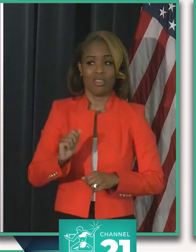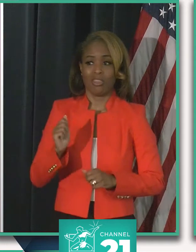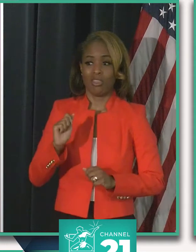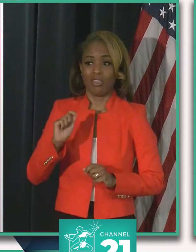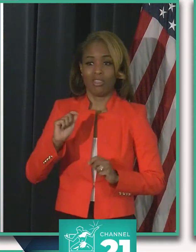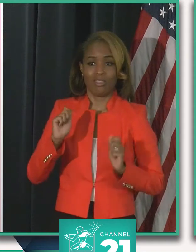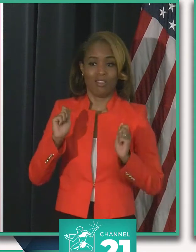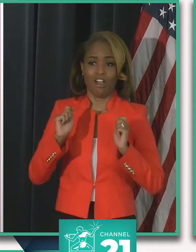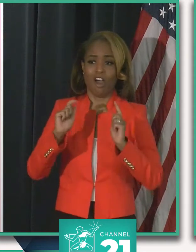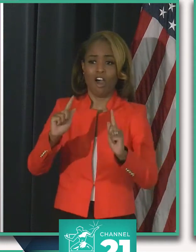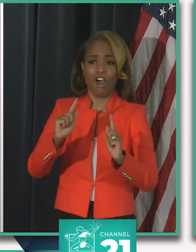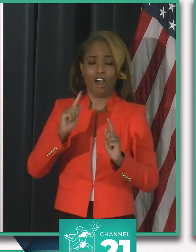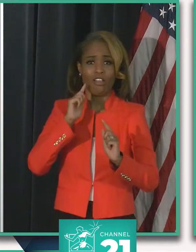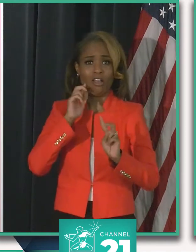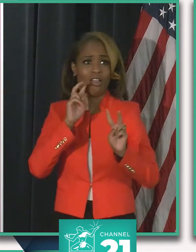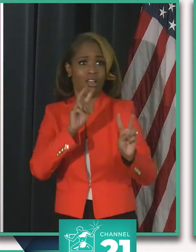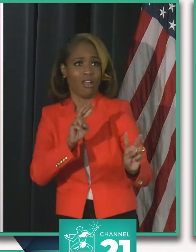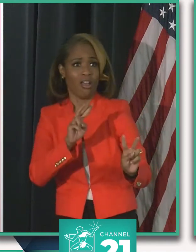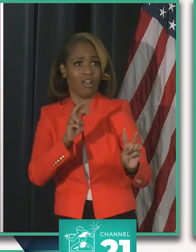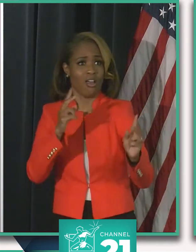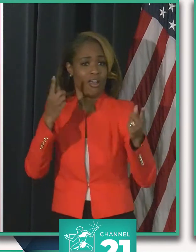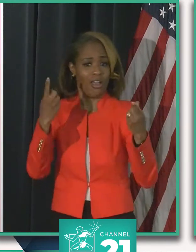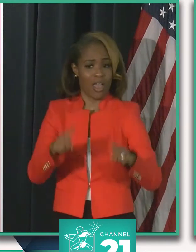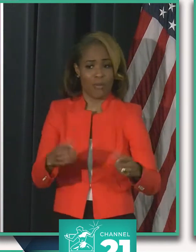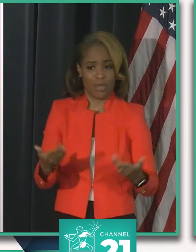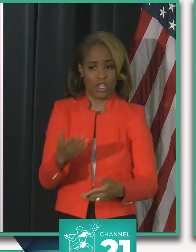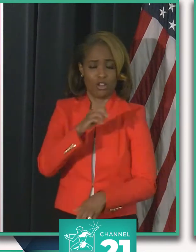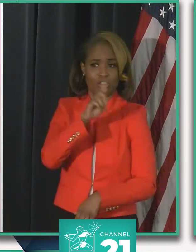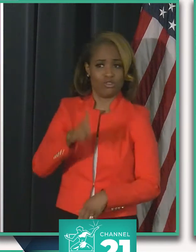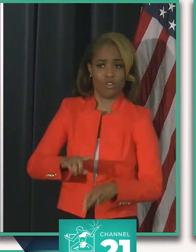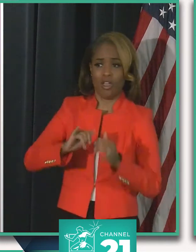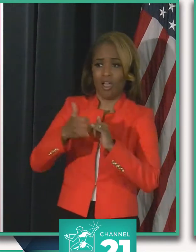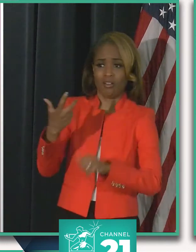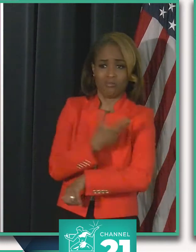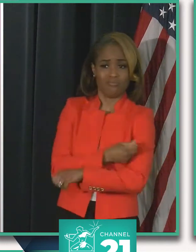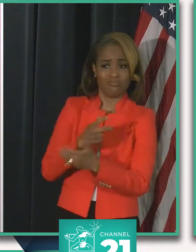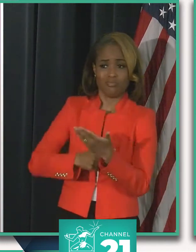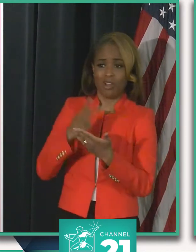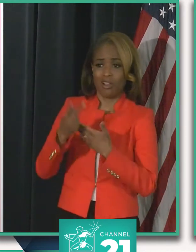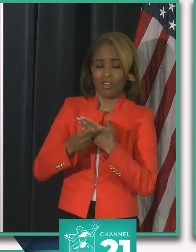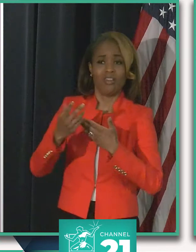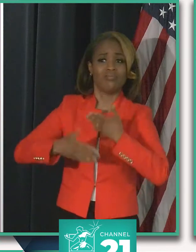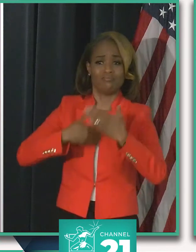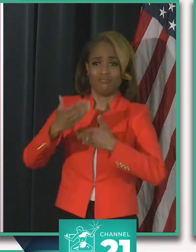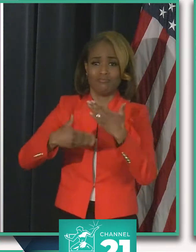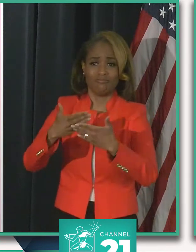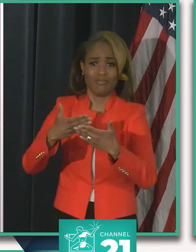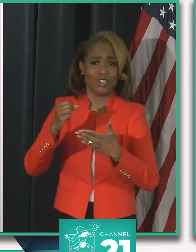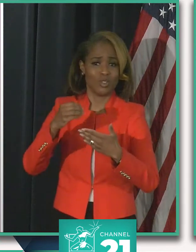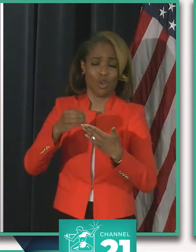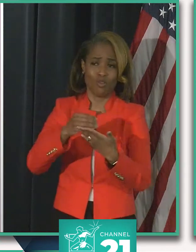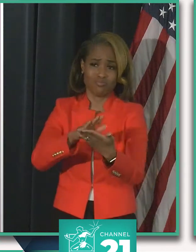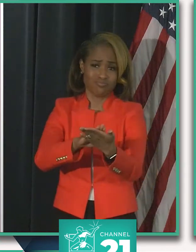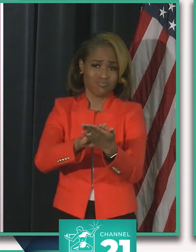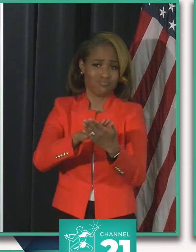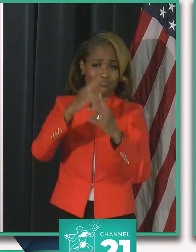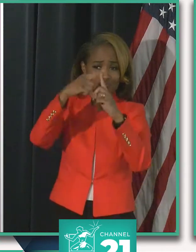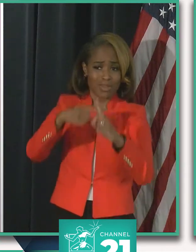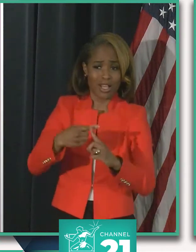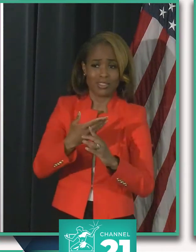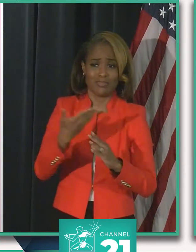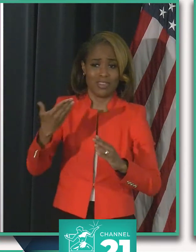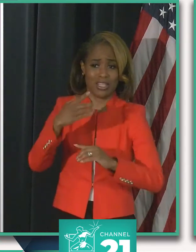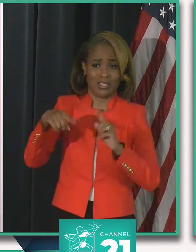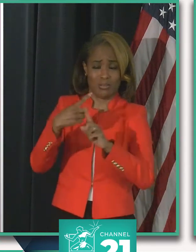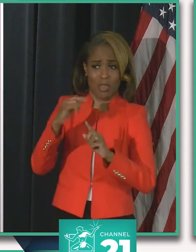what's going on here in Detroit and how the vaccination program is going. So I cannot say enough good things about it.